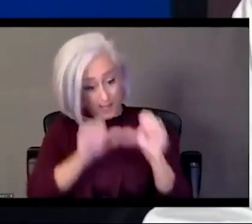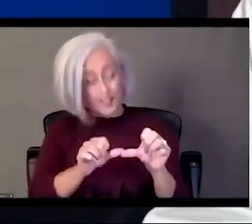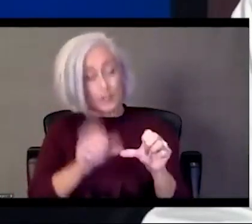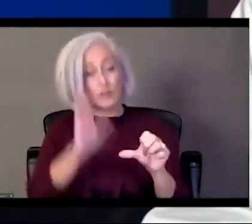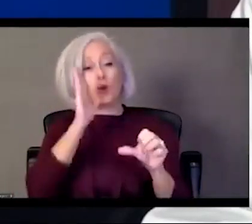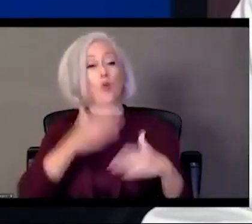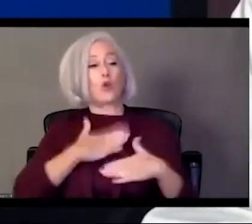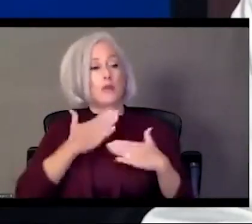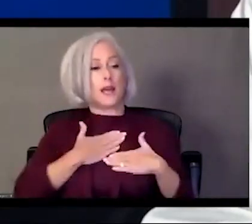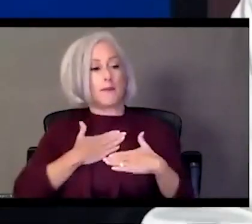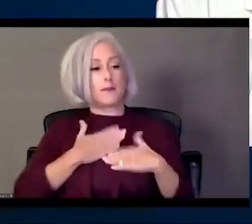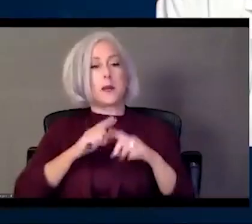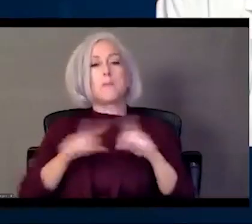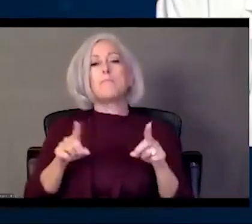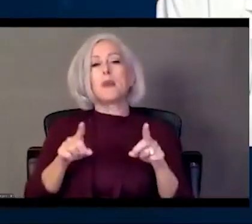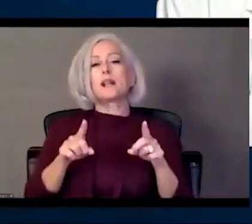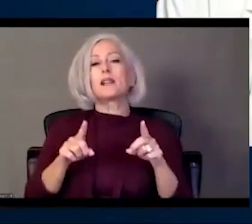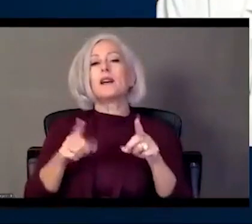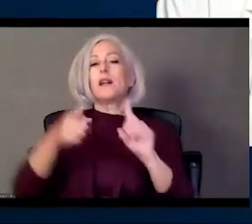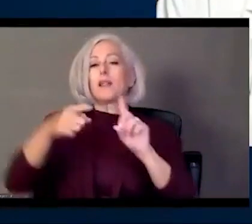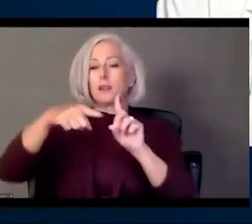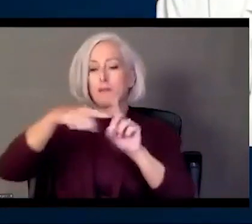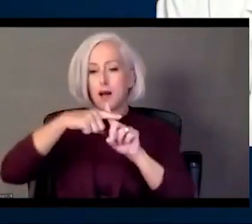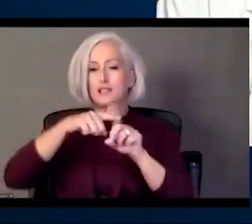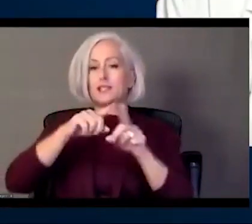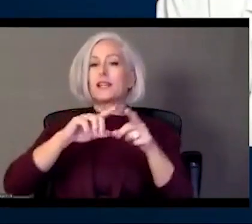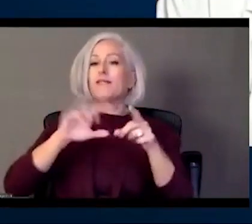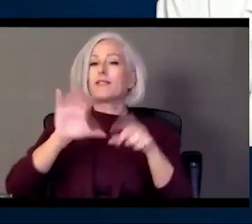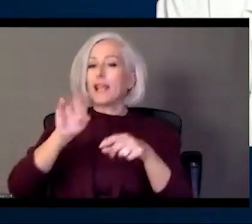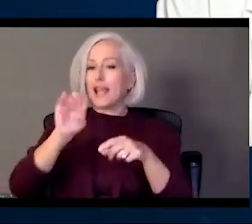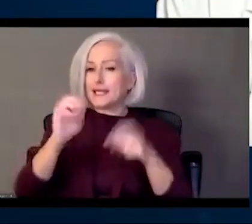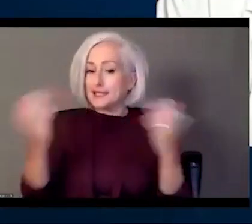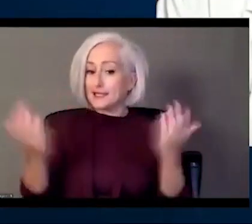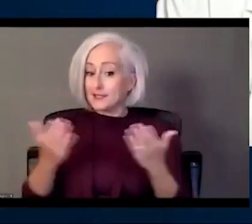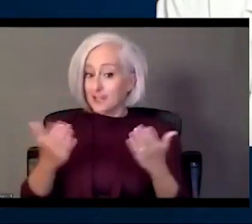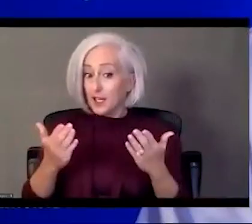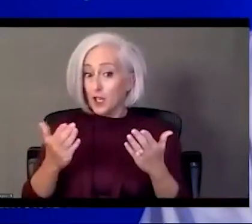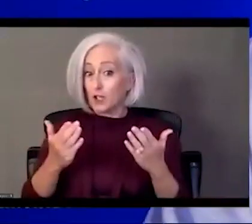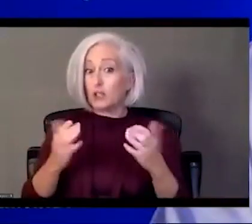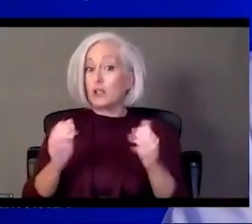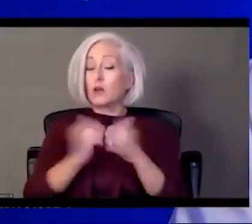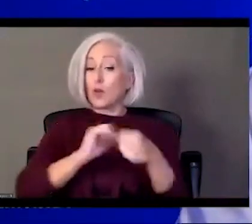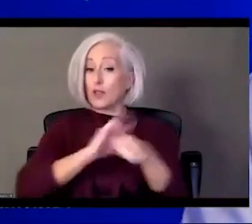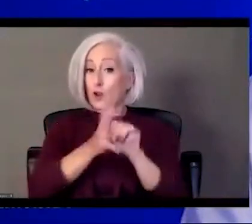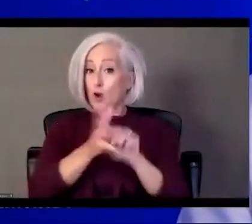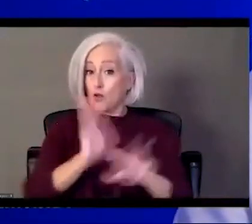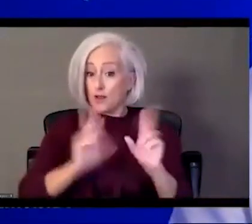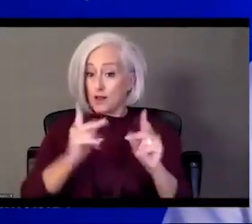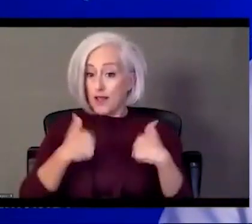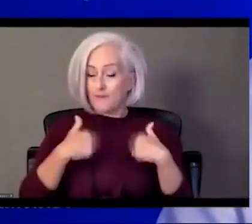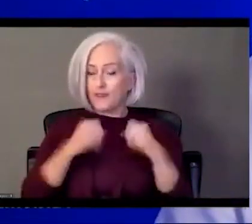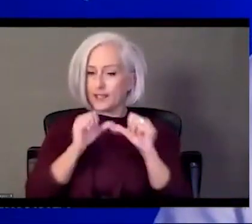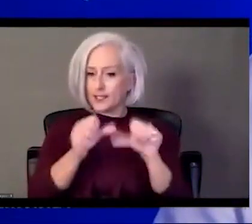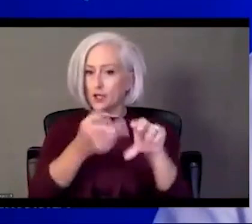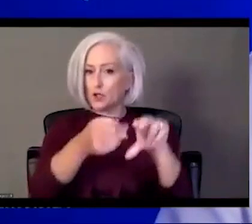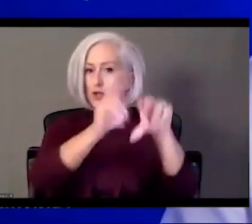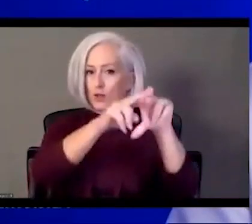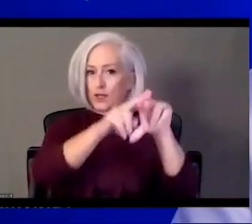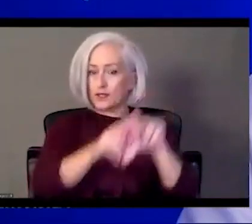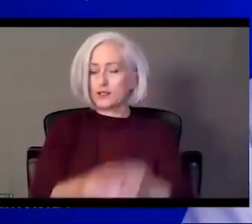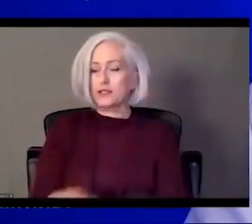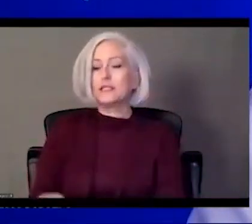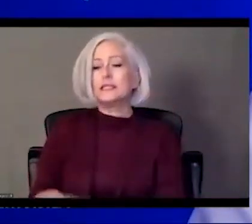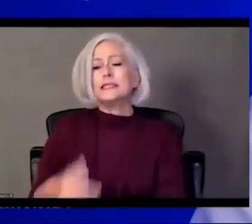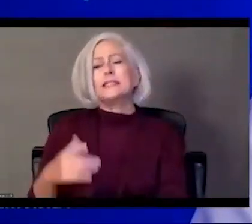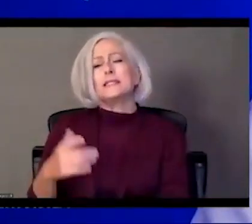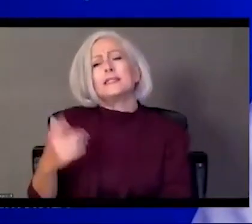up. Yeah, and I would agree. I think, again, it's speculation on my part, but it's speculation based